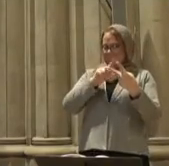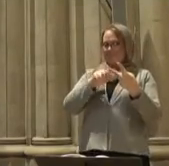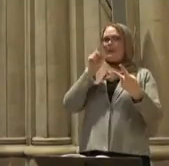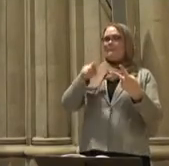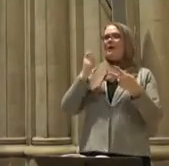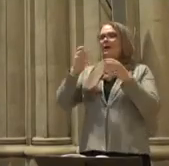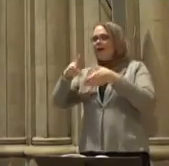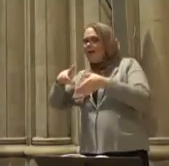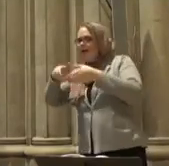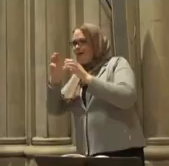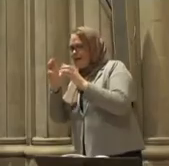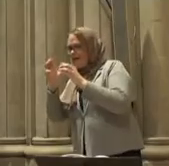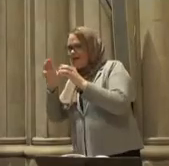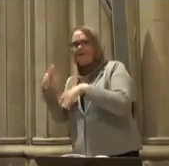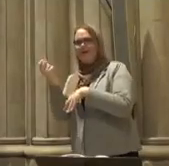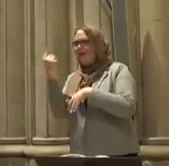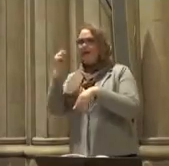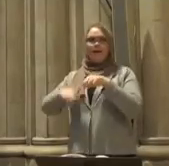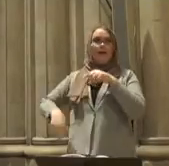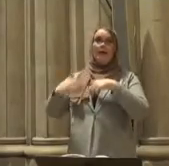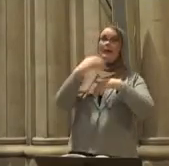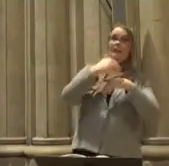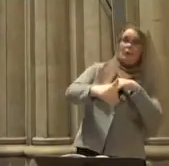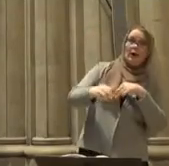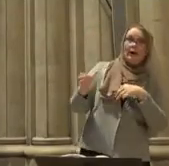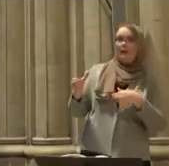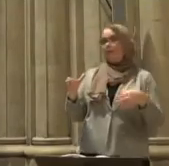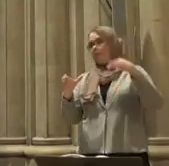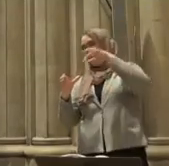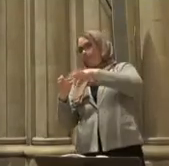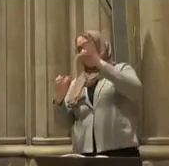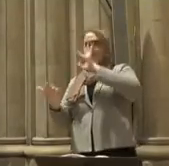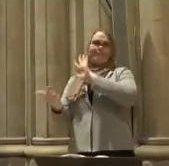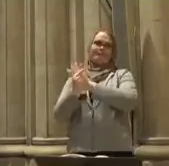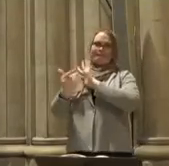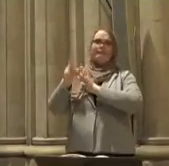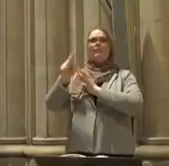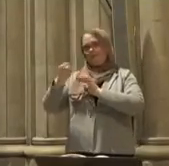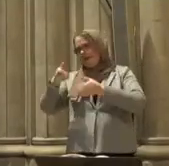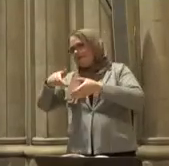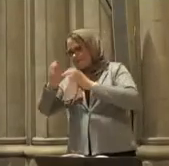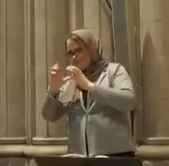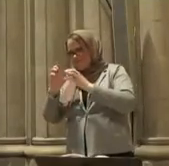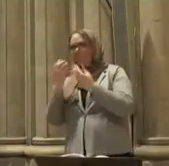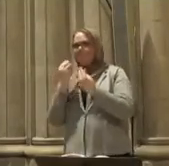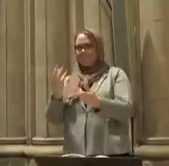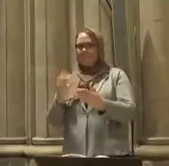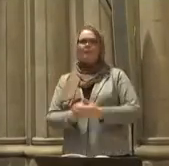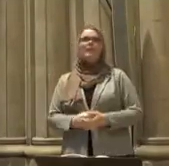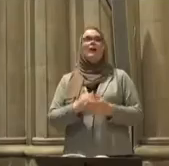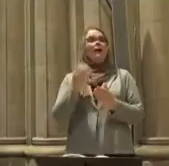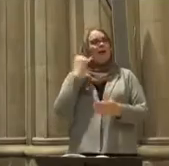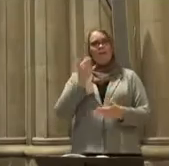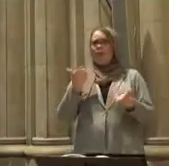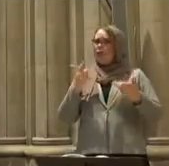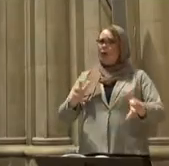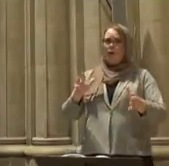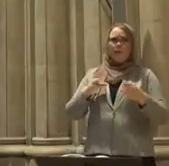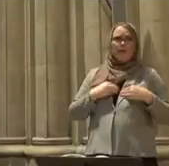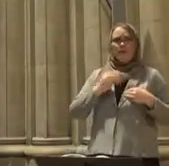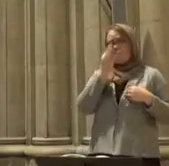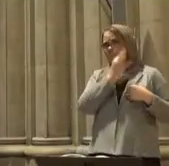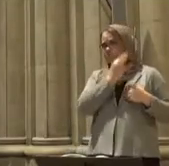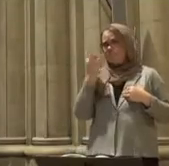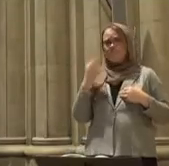not attempt to intinct or dip your bread in the chalice. If you'd rather not receive communion, you're welcome to stay